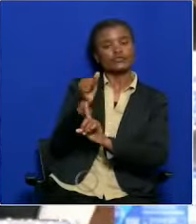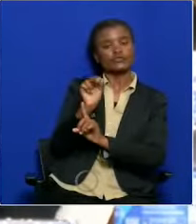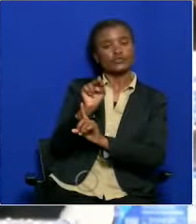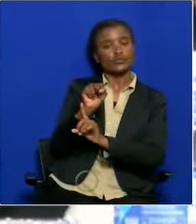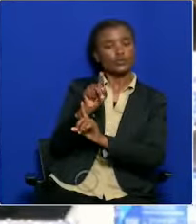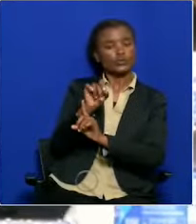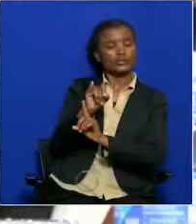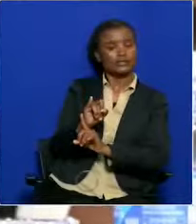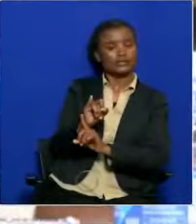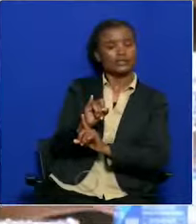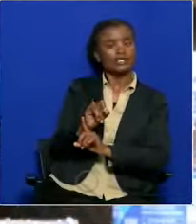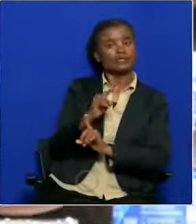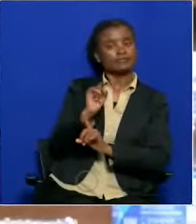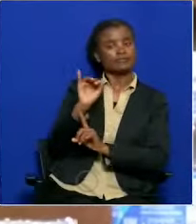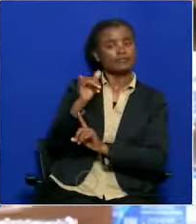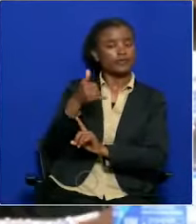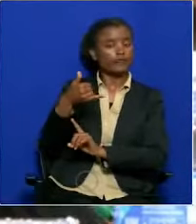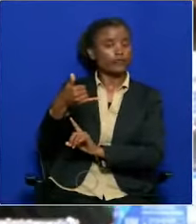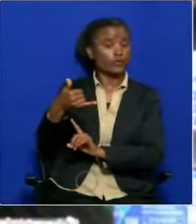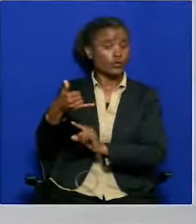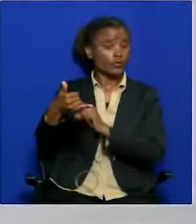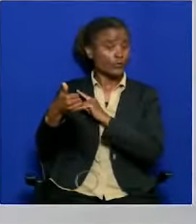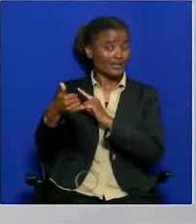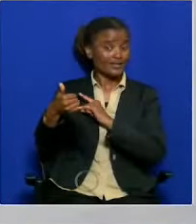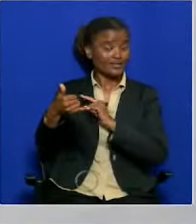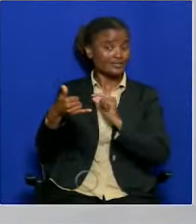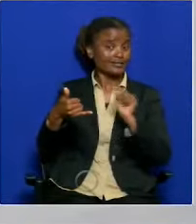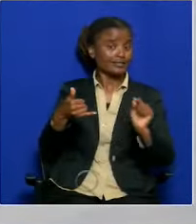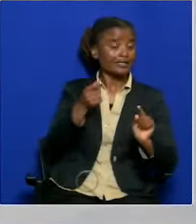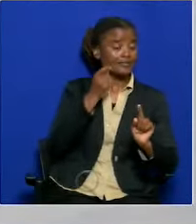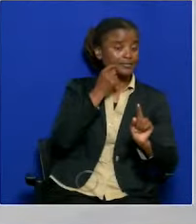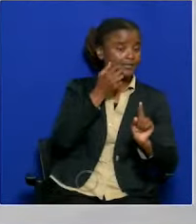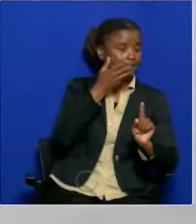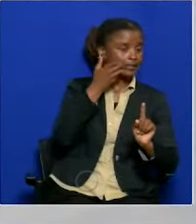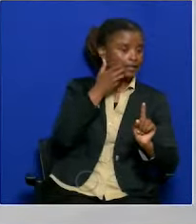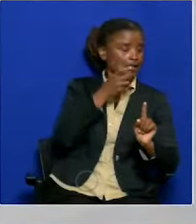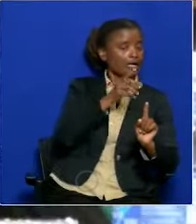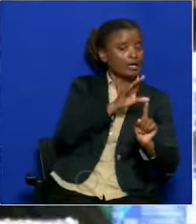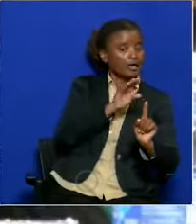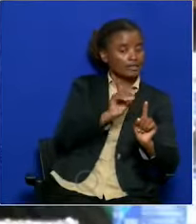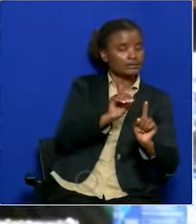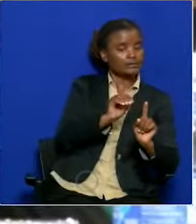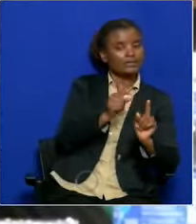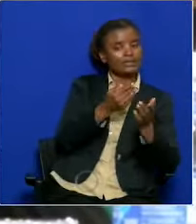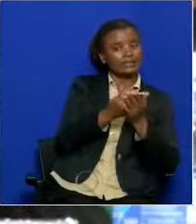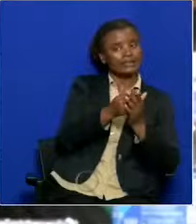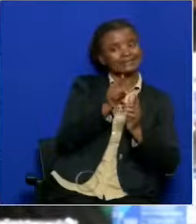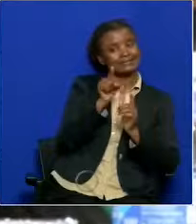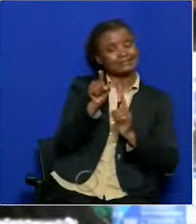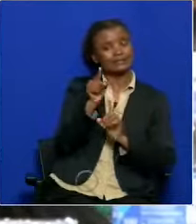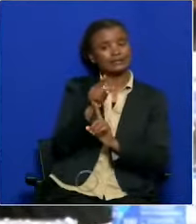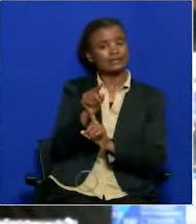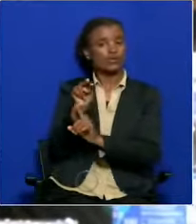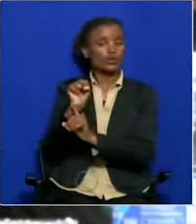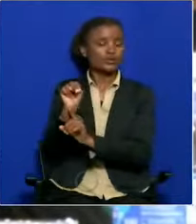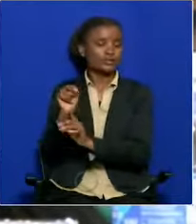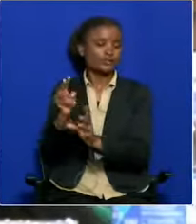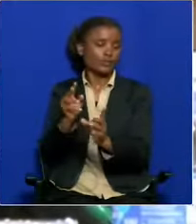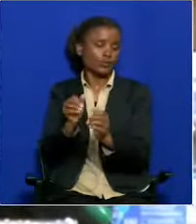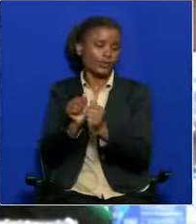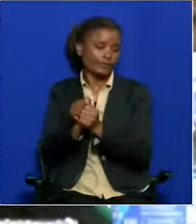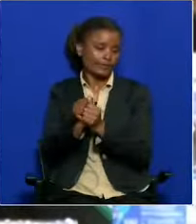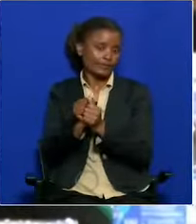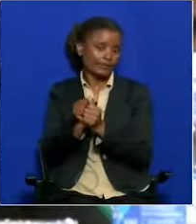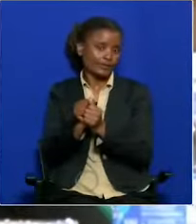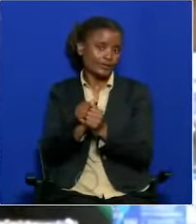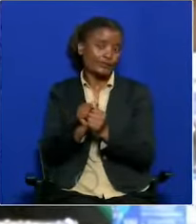him. Yeah. That's what you've just said now. Yes. Okay, so Mr. Matlala decides, I want Nkosi